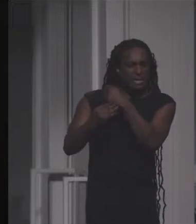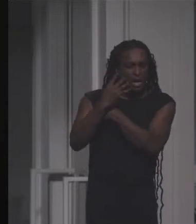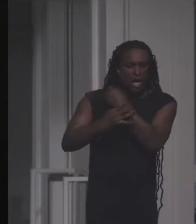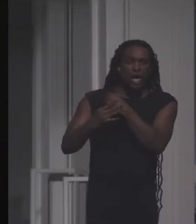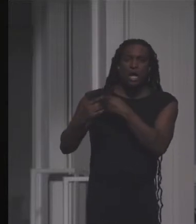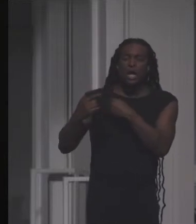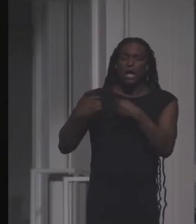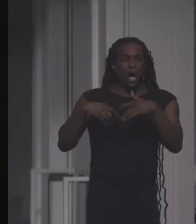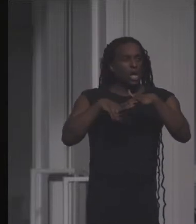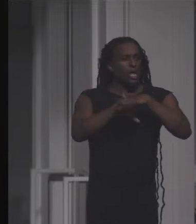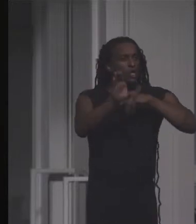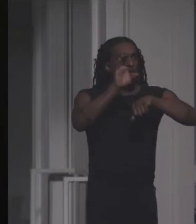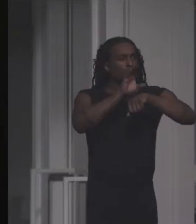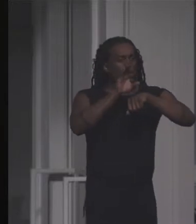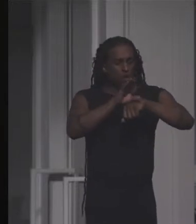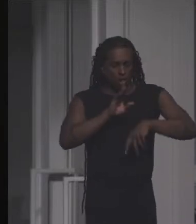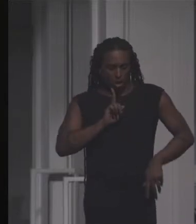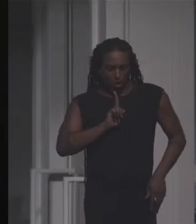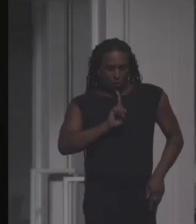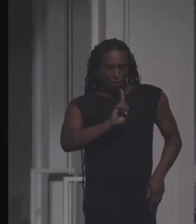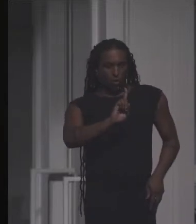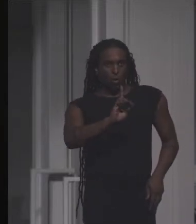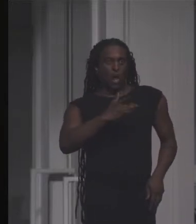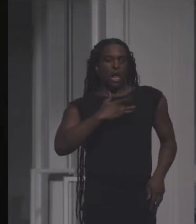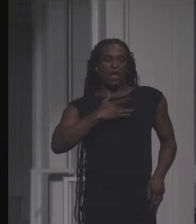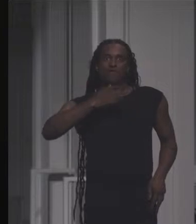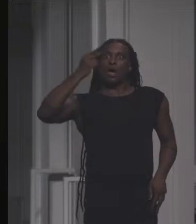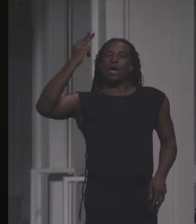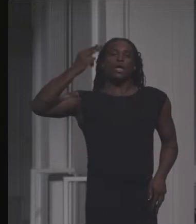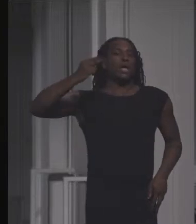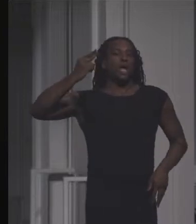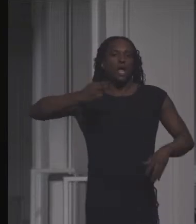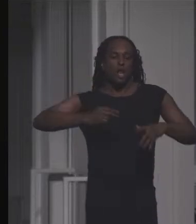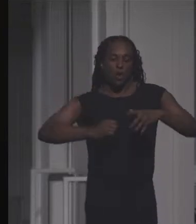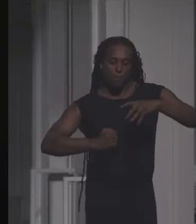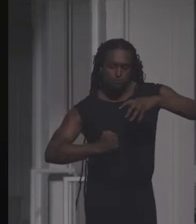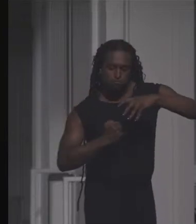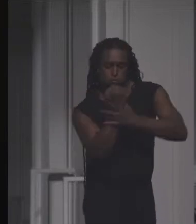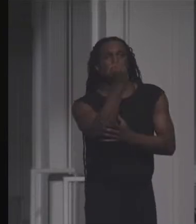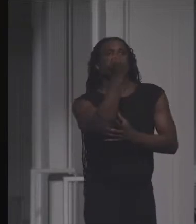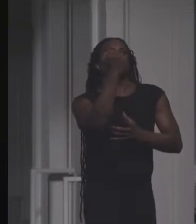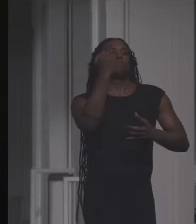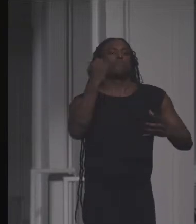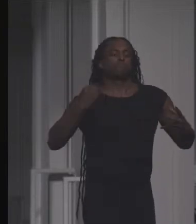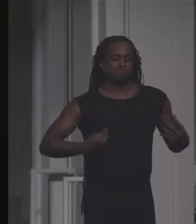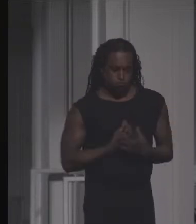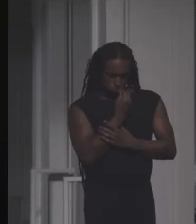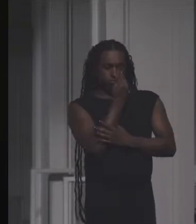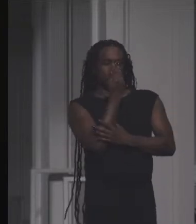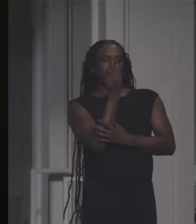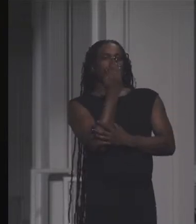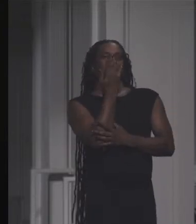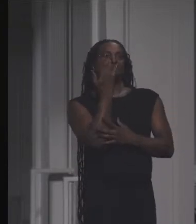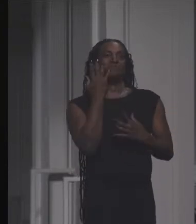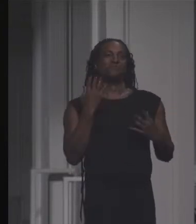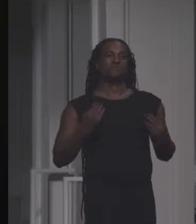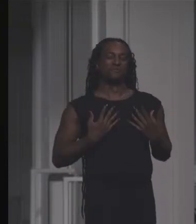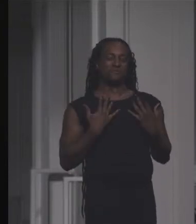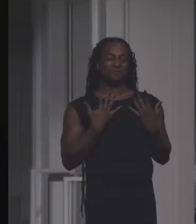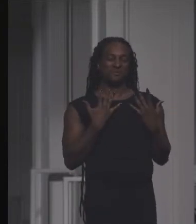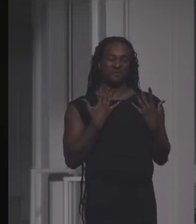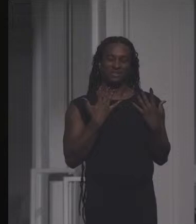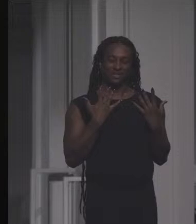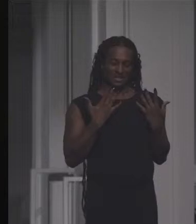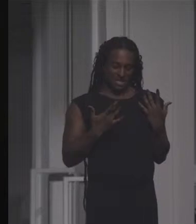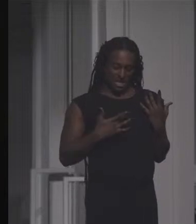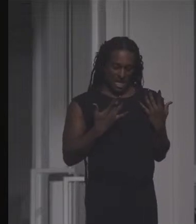it felt as though history came fisting up through the turf and through me. And it turned me